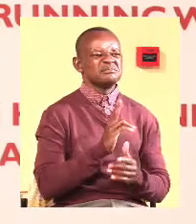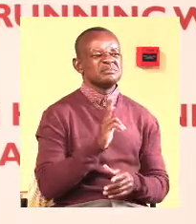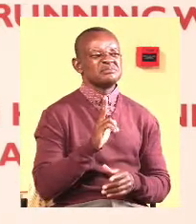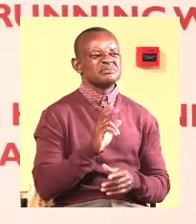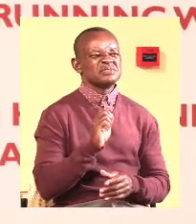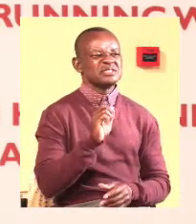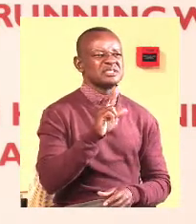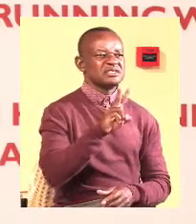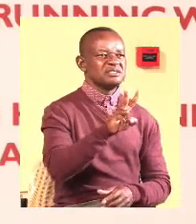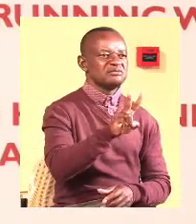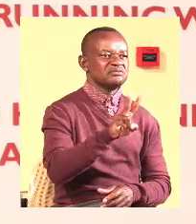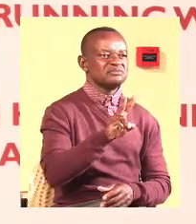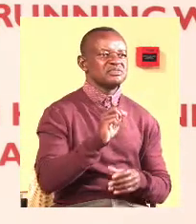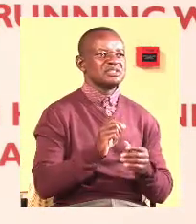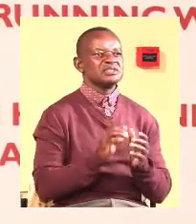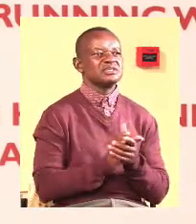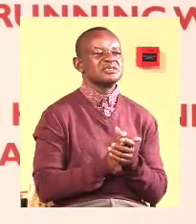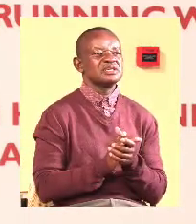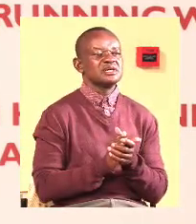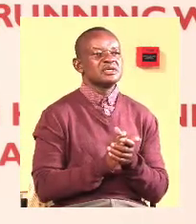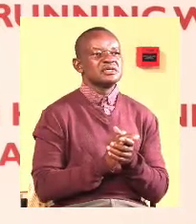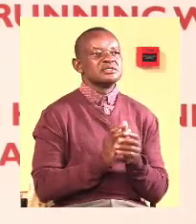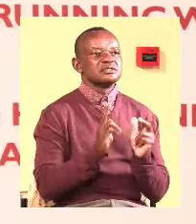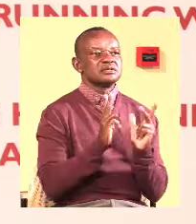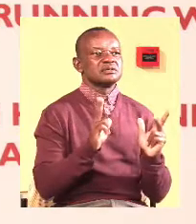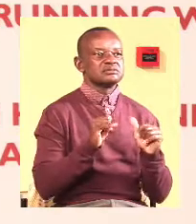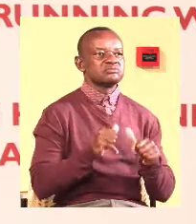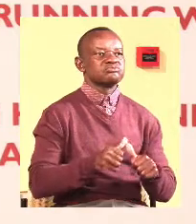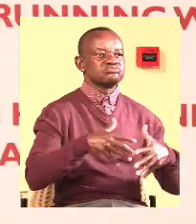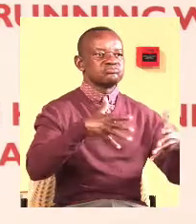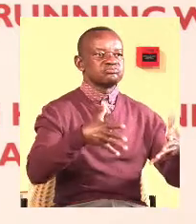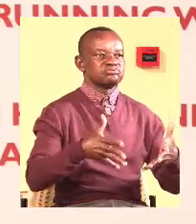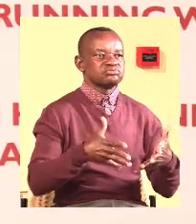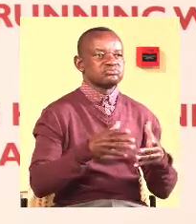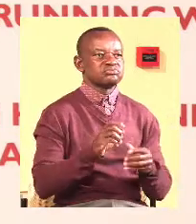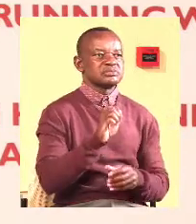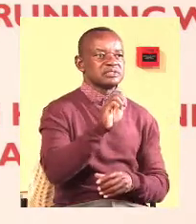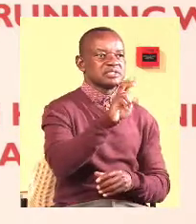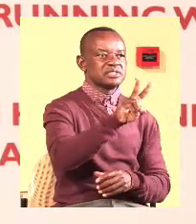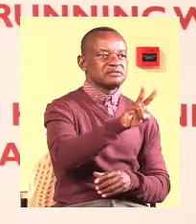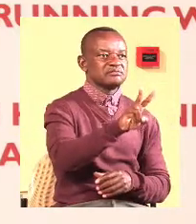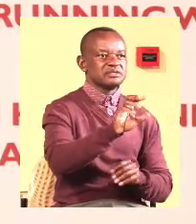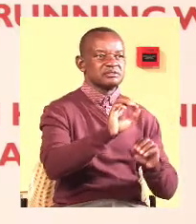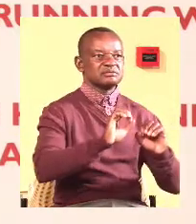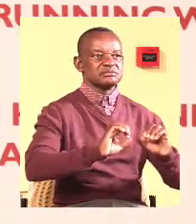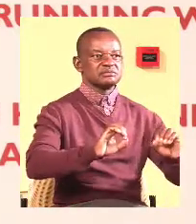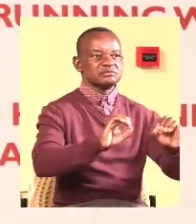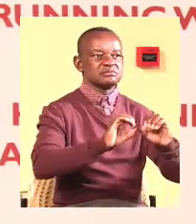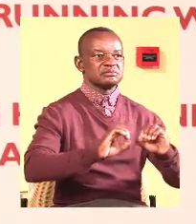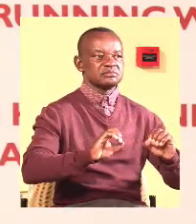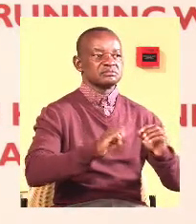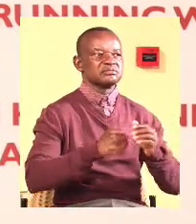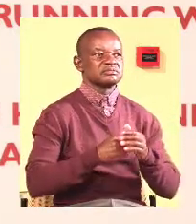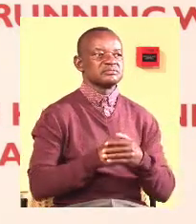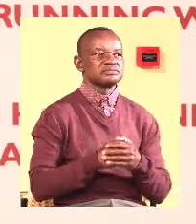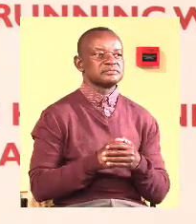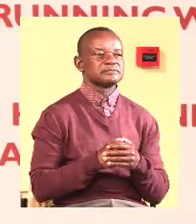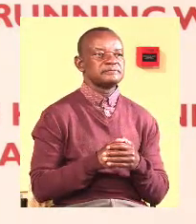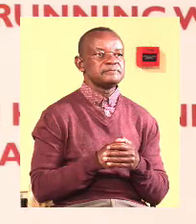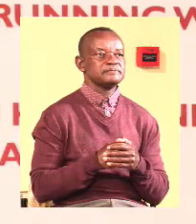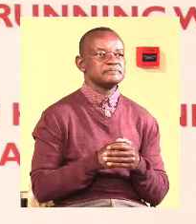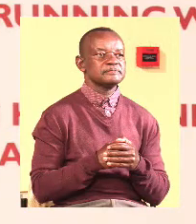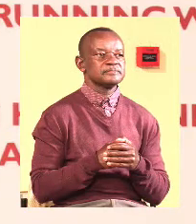a informal settlement, is not everyone having a television, but that is one mode of sending